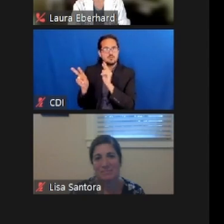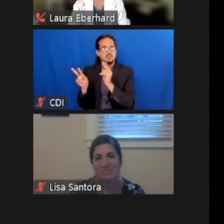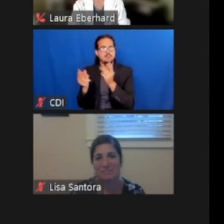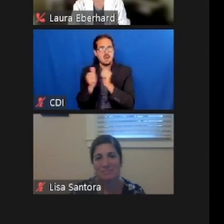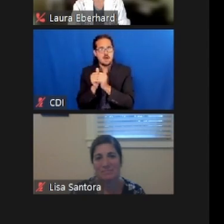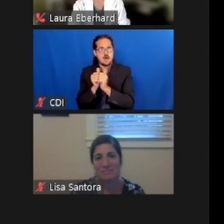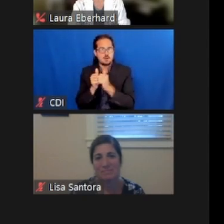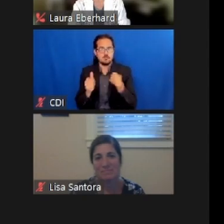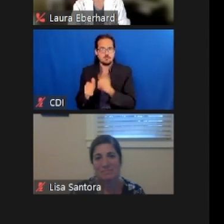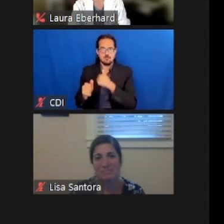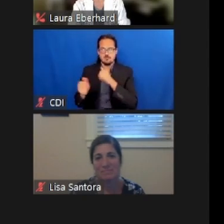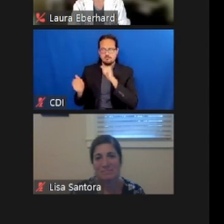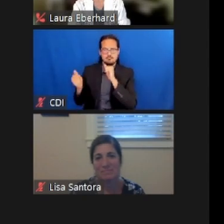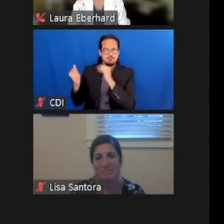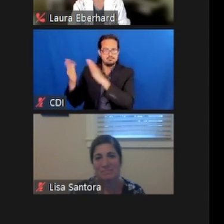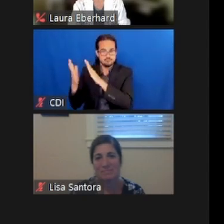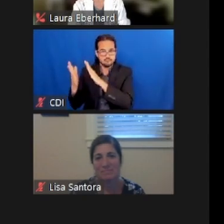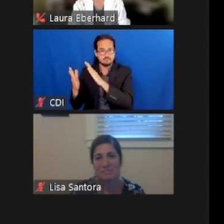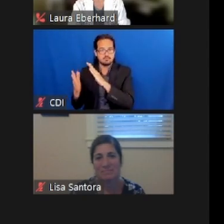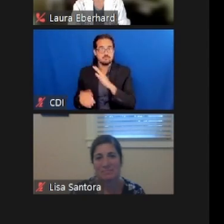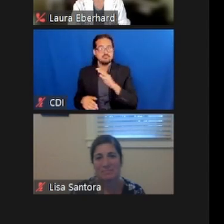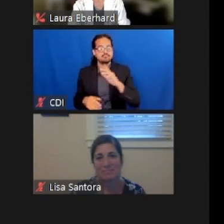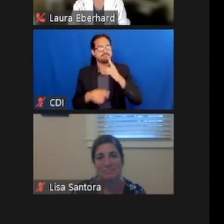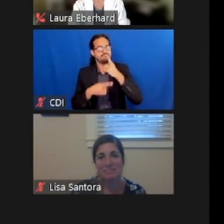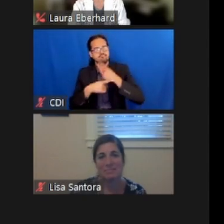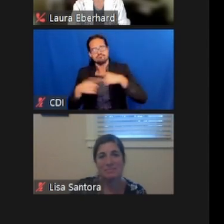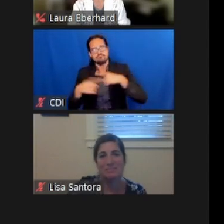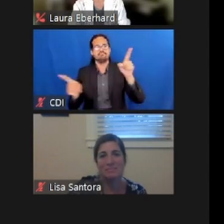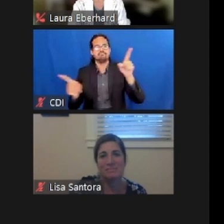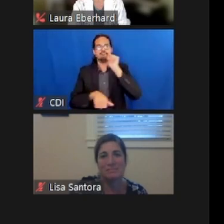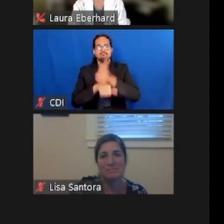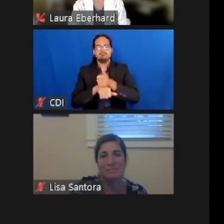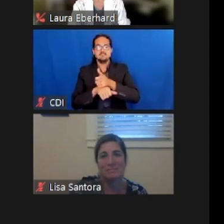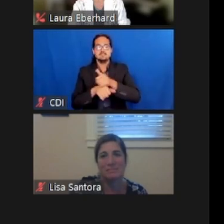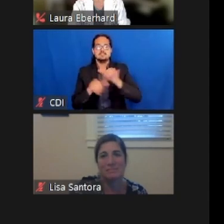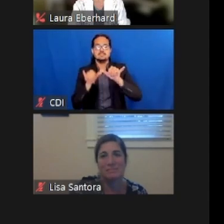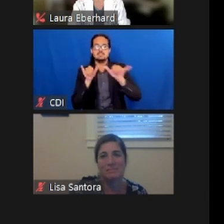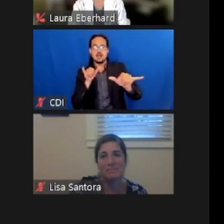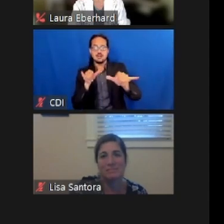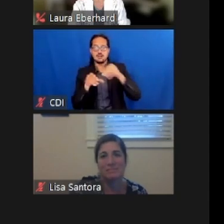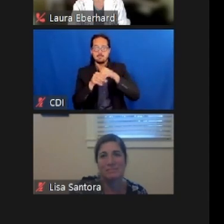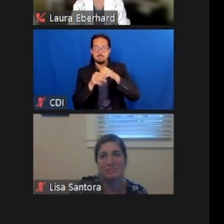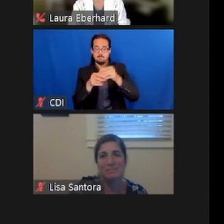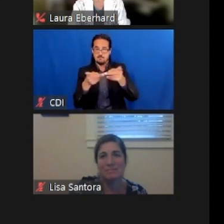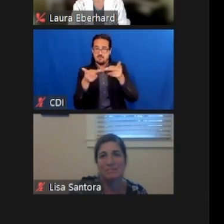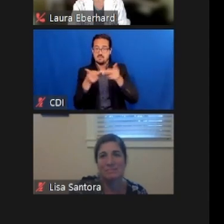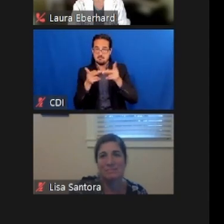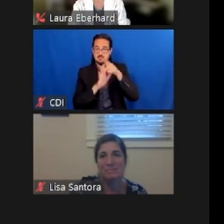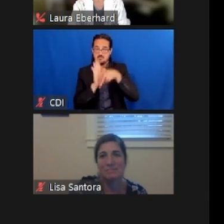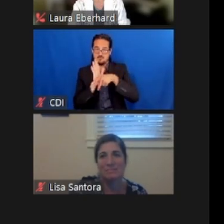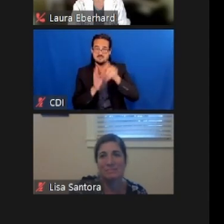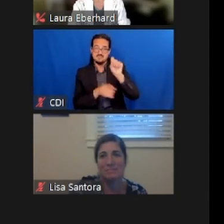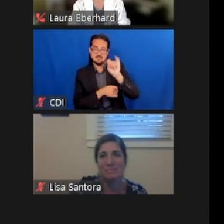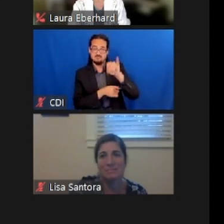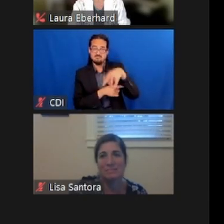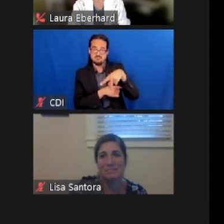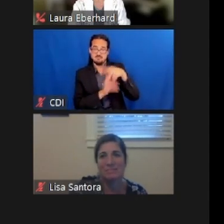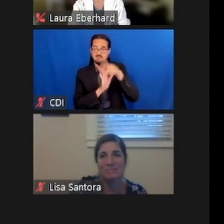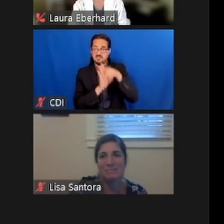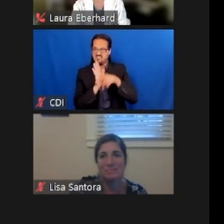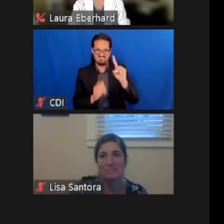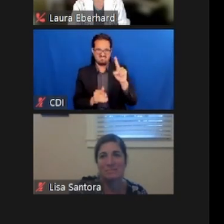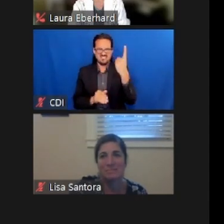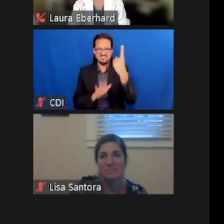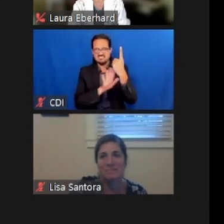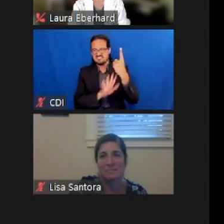nation. And reading this press release reminded me that it was intended to be 3 weeks. So we